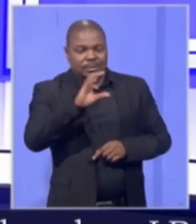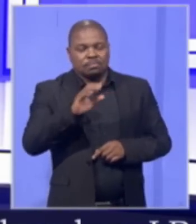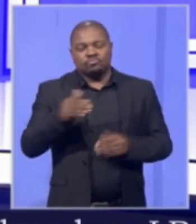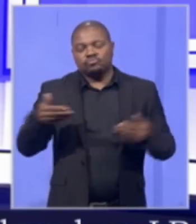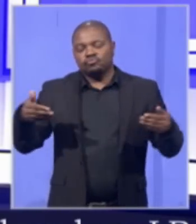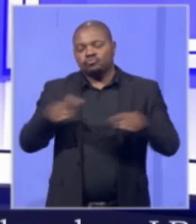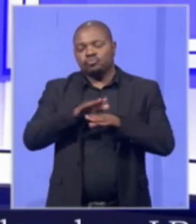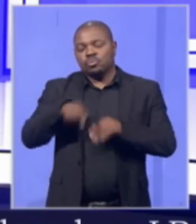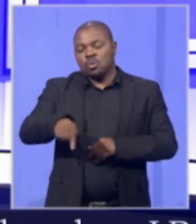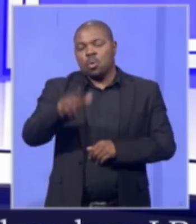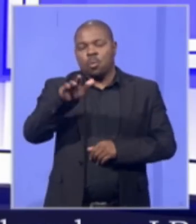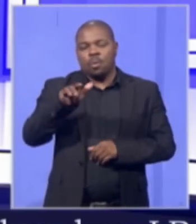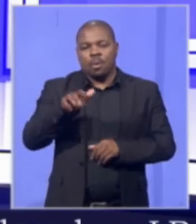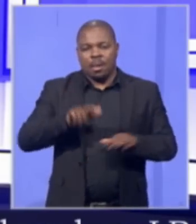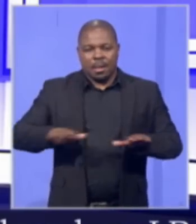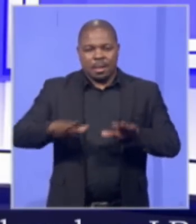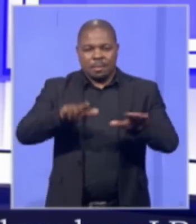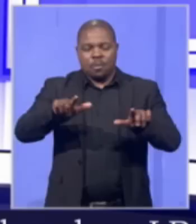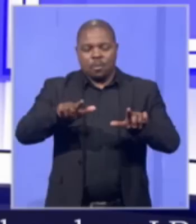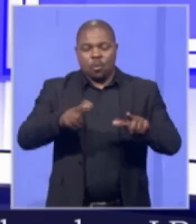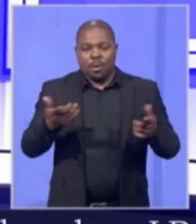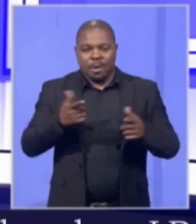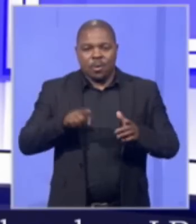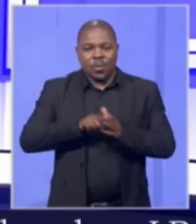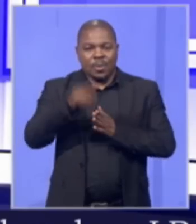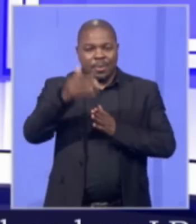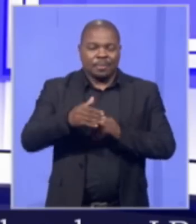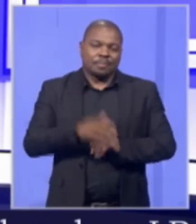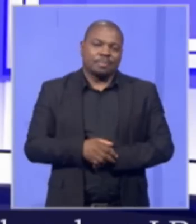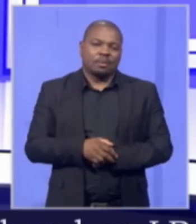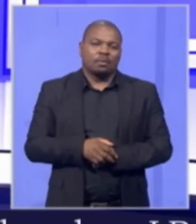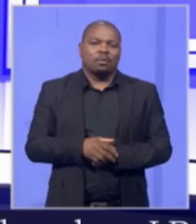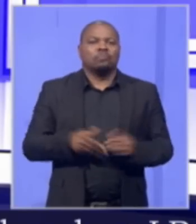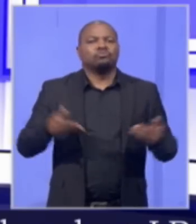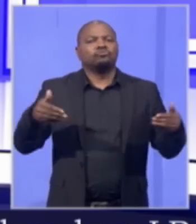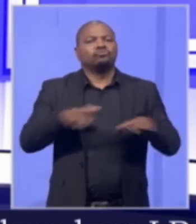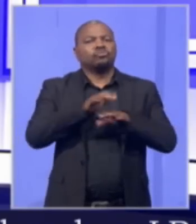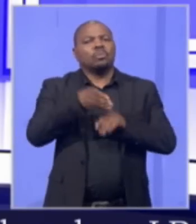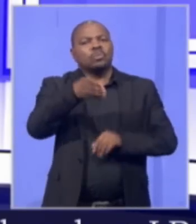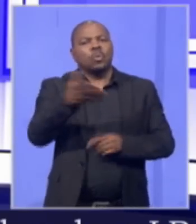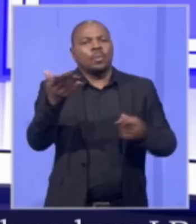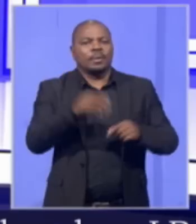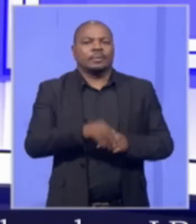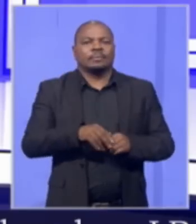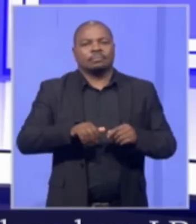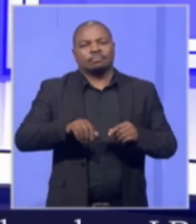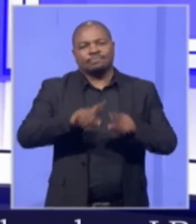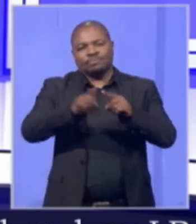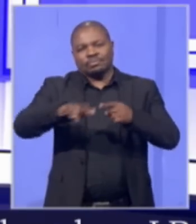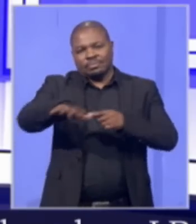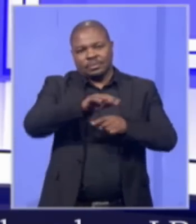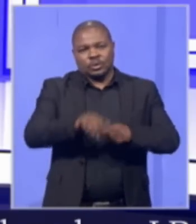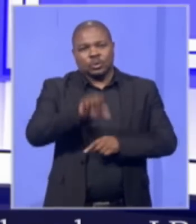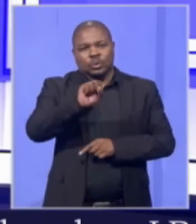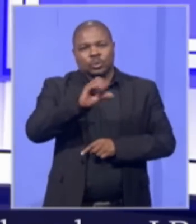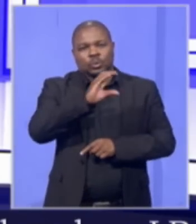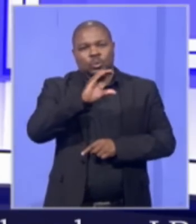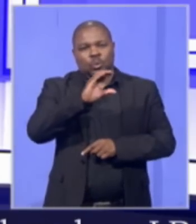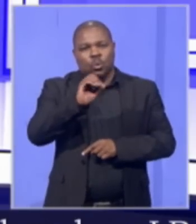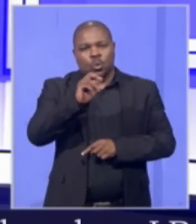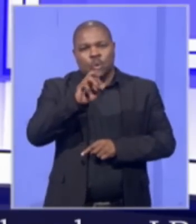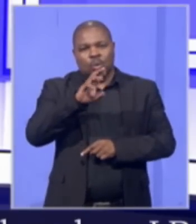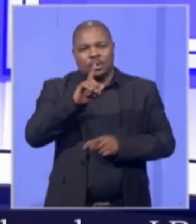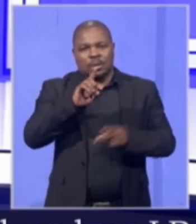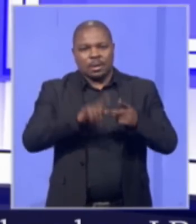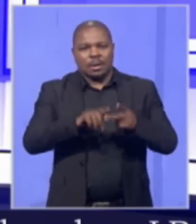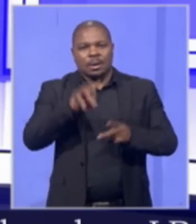go tshwarelwa kwa Limpopo bokhutlo jwa beke. Ditirelo tsa poloko di tla tshwarelwa kwa metseng e latelang Skoonort,